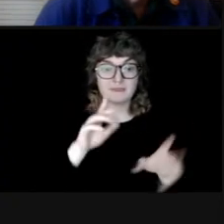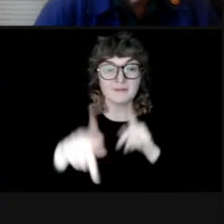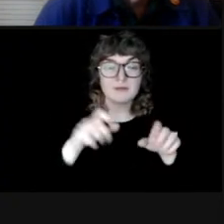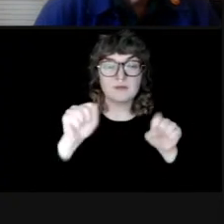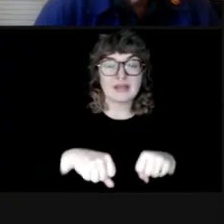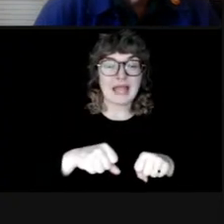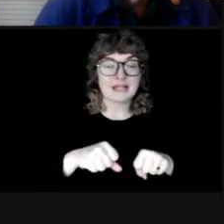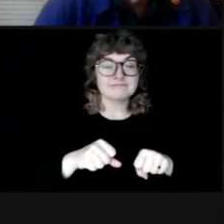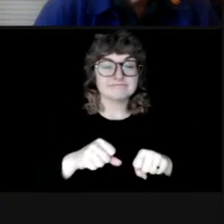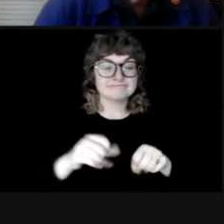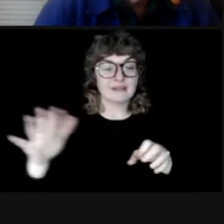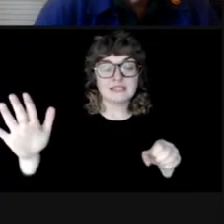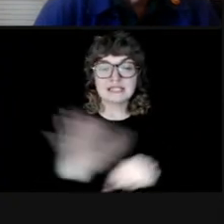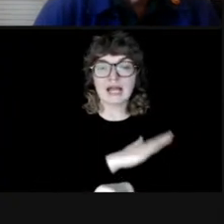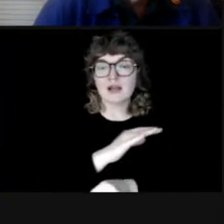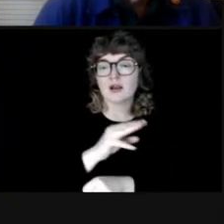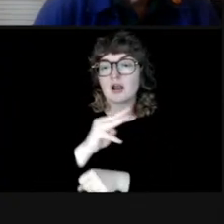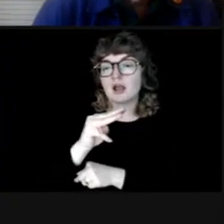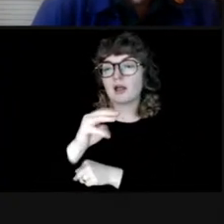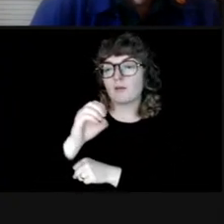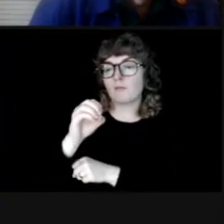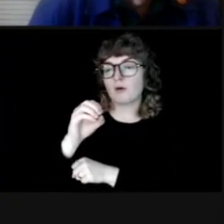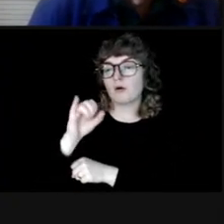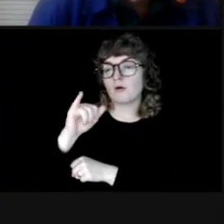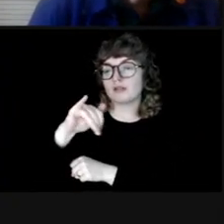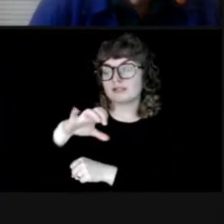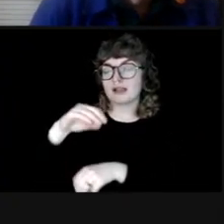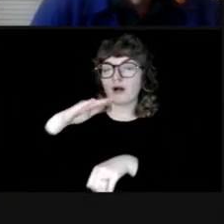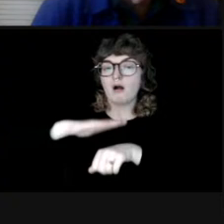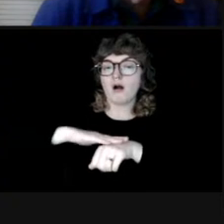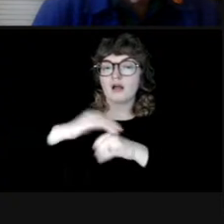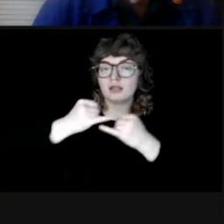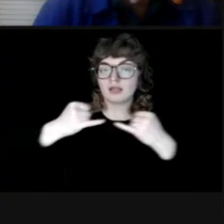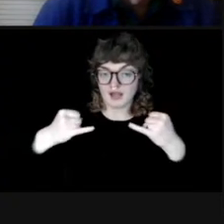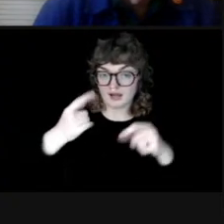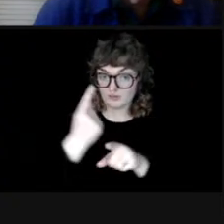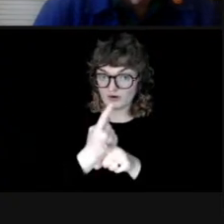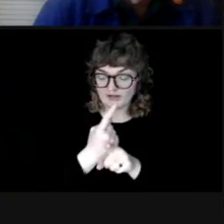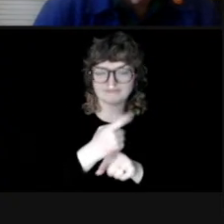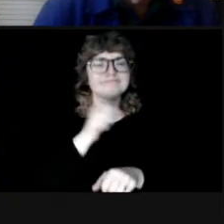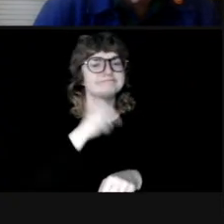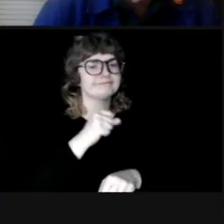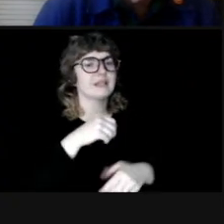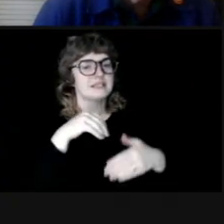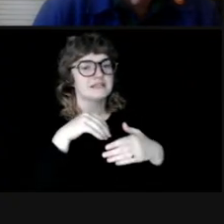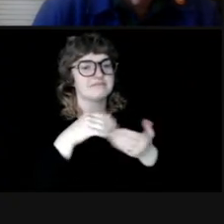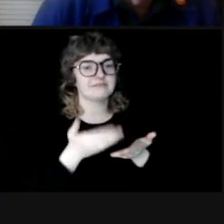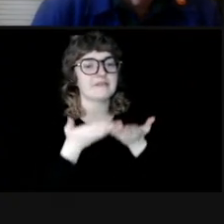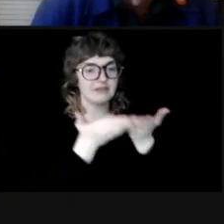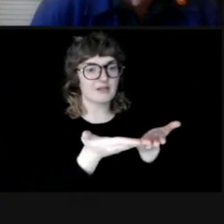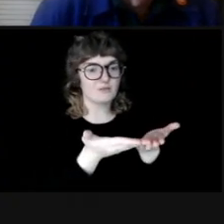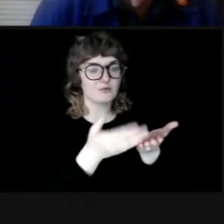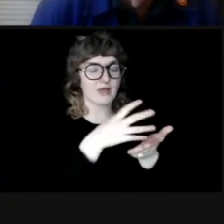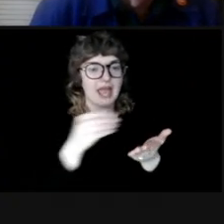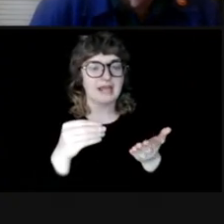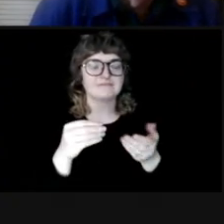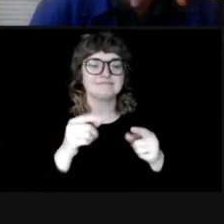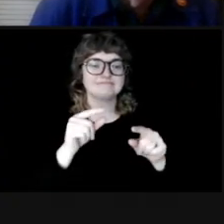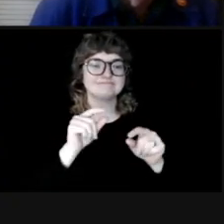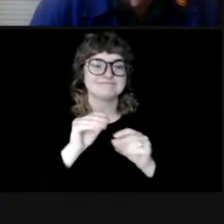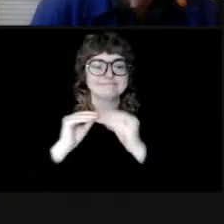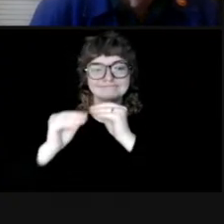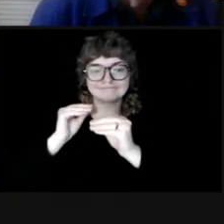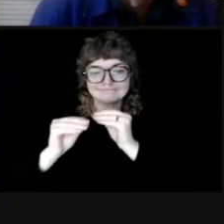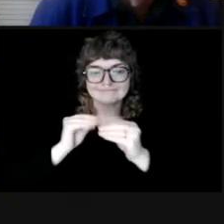the entire mosaic on your website. Is that correct? Yes, it will be available with all the additions in